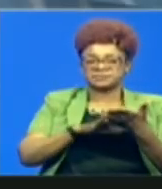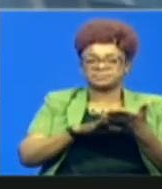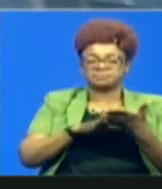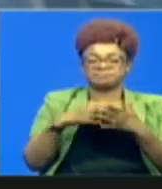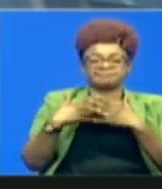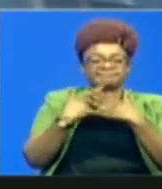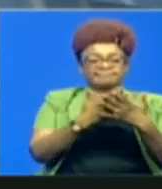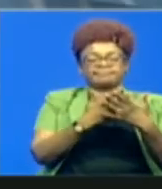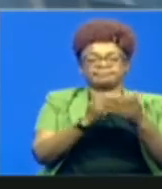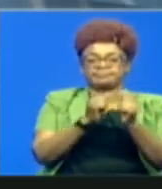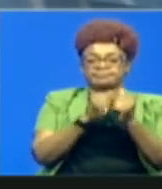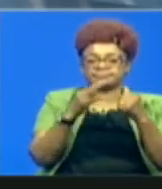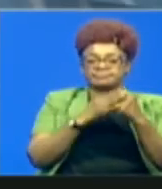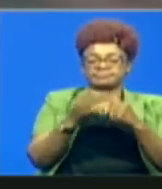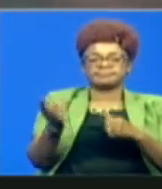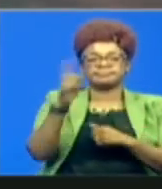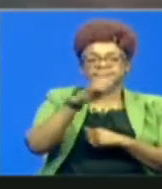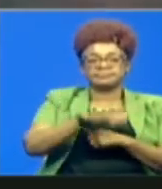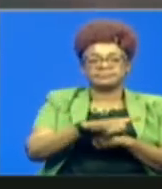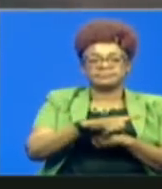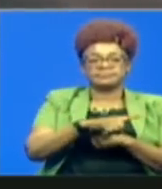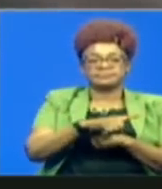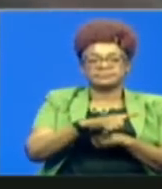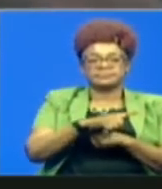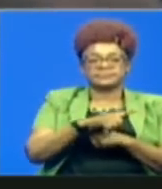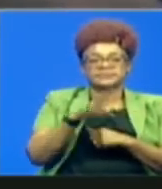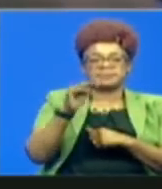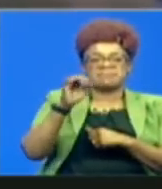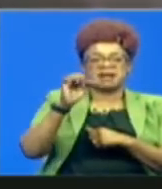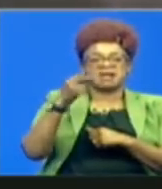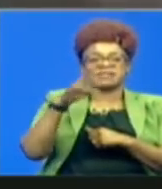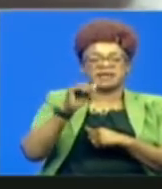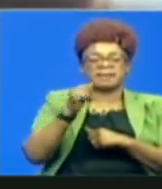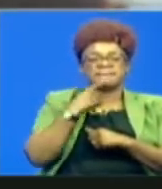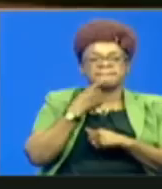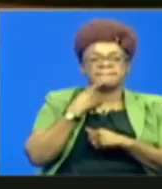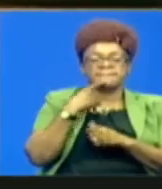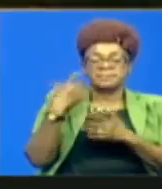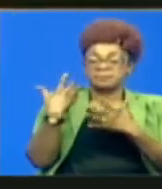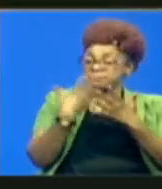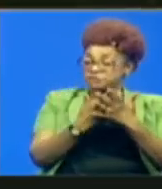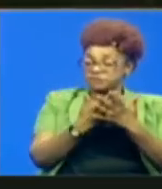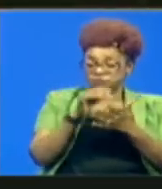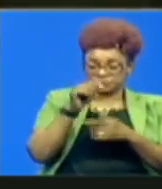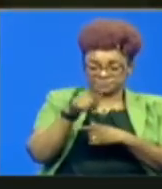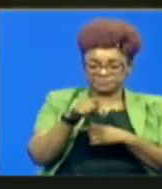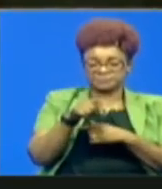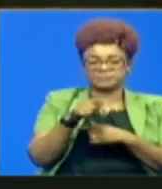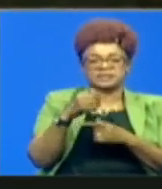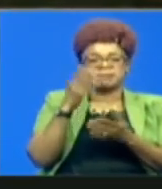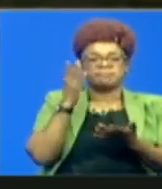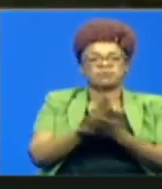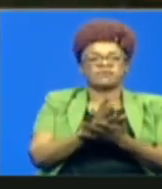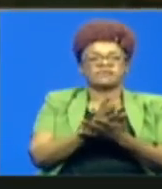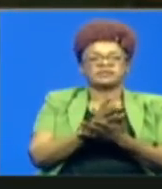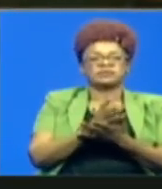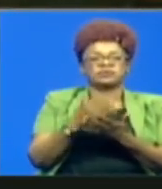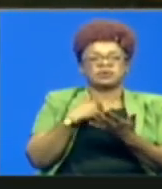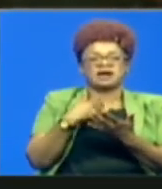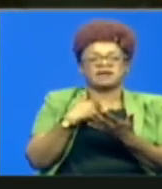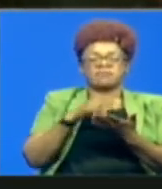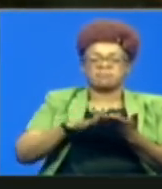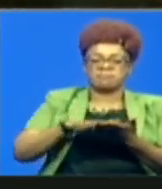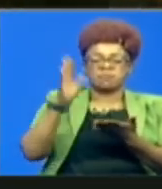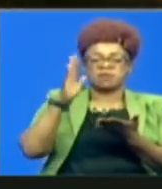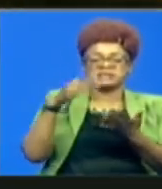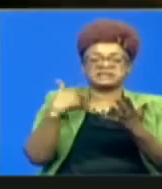another 18 days. Trial Magistrate Martha Mutuku says the prosecution had proven its case to warrant a further detention